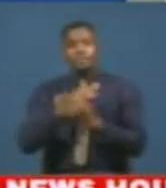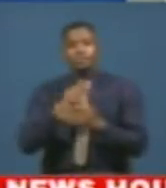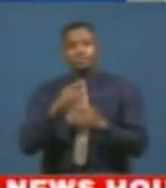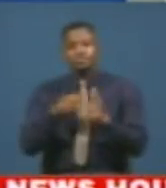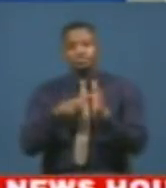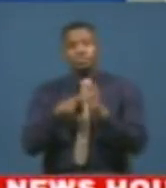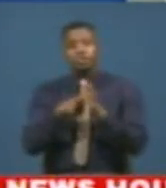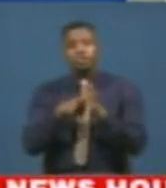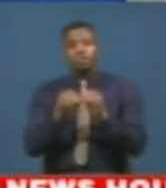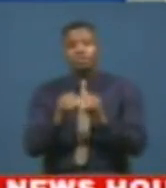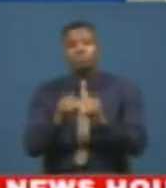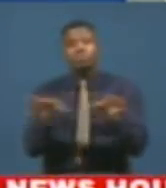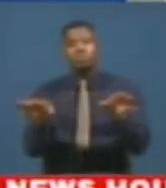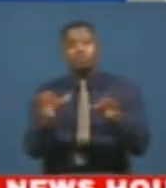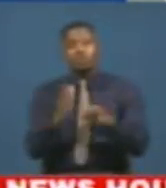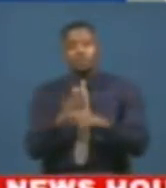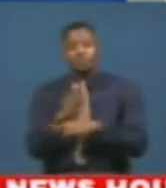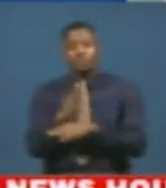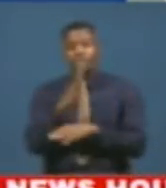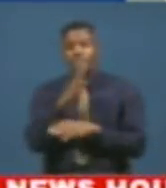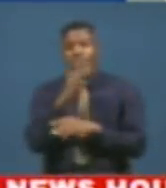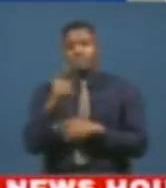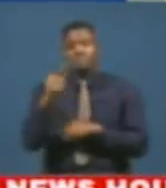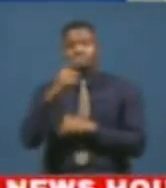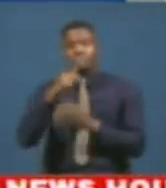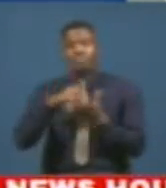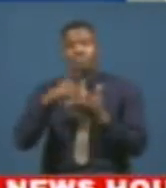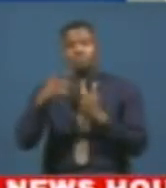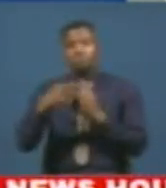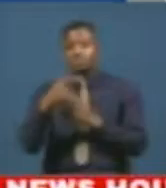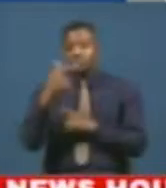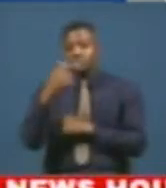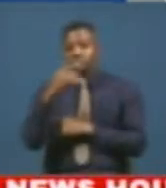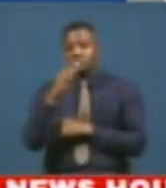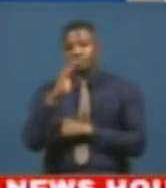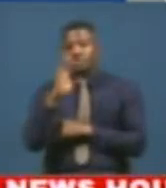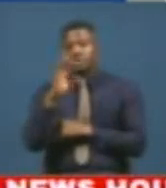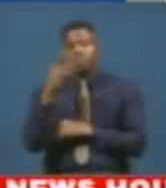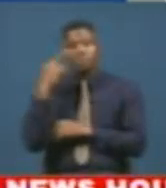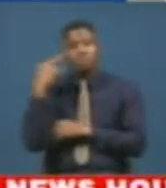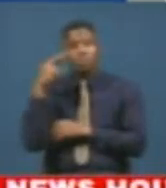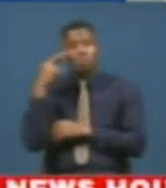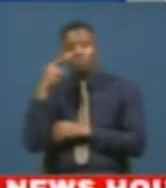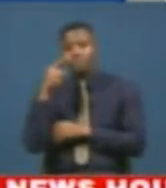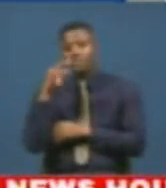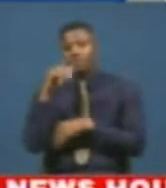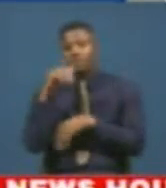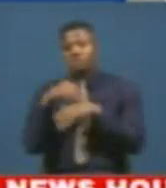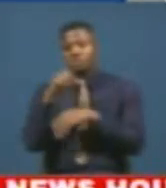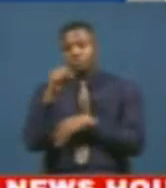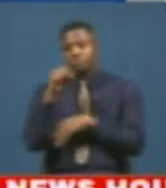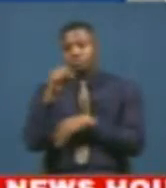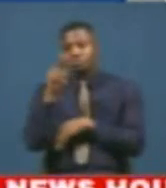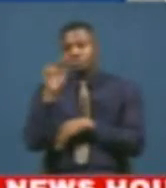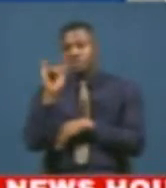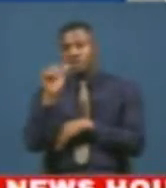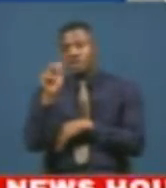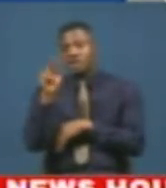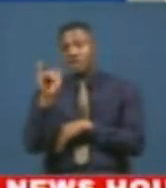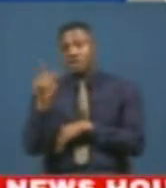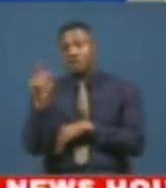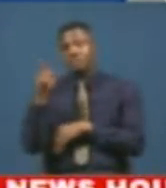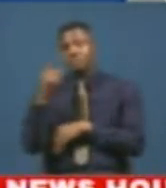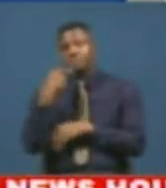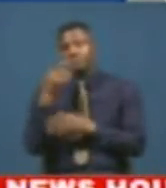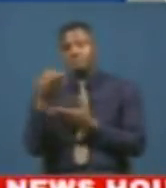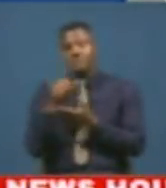coronavirus after a Mother's Day special program on GBC's Radio BAR in Sunyani. Dr. Apiakubi said failure